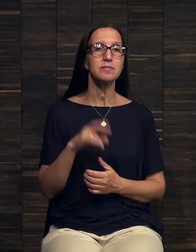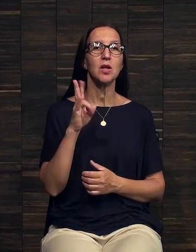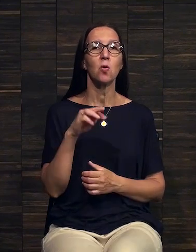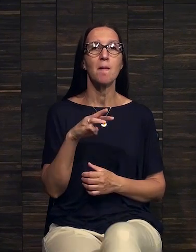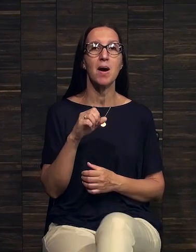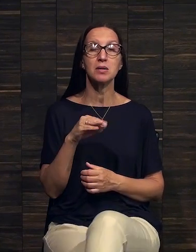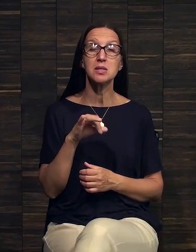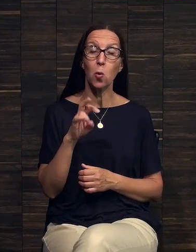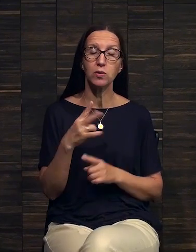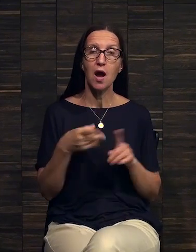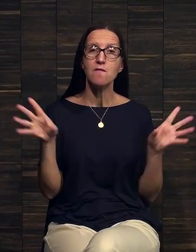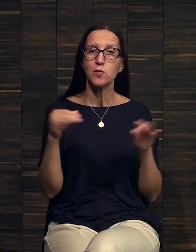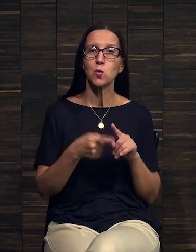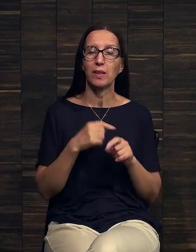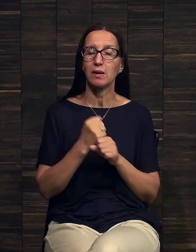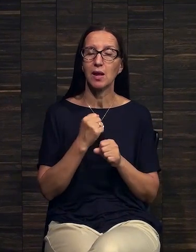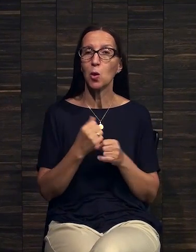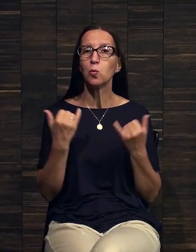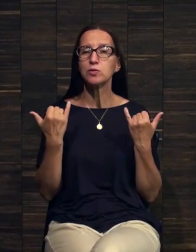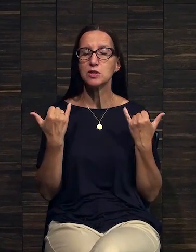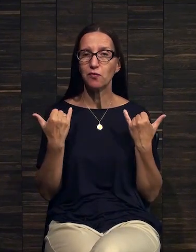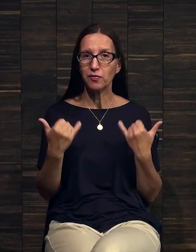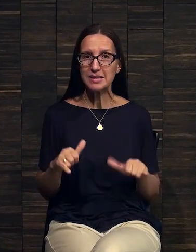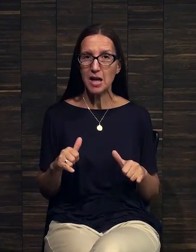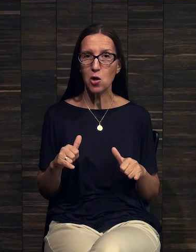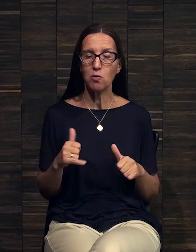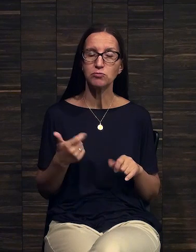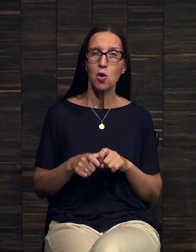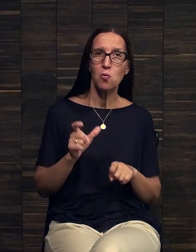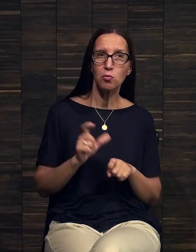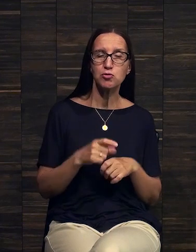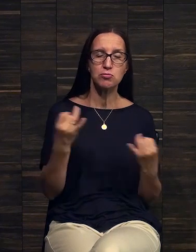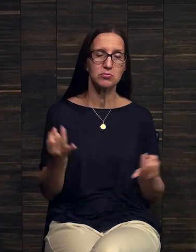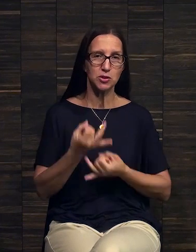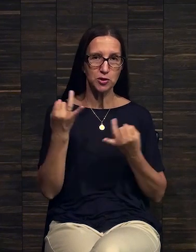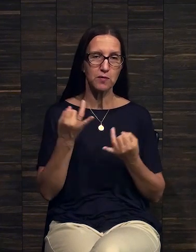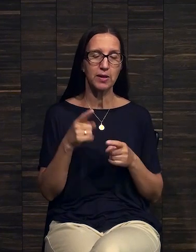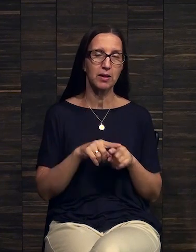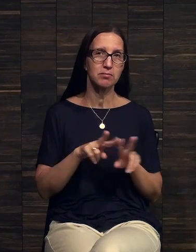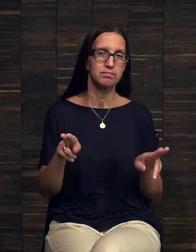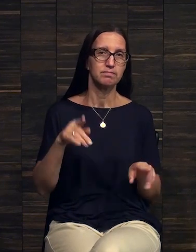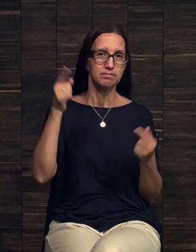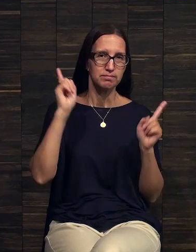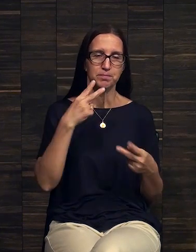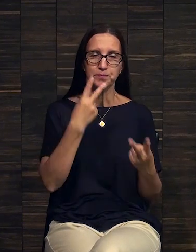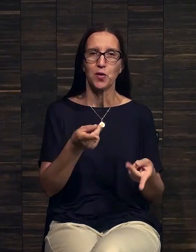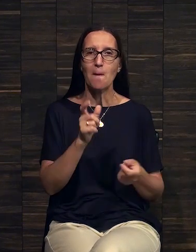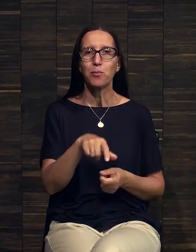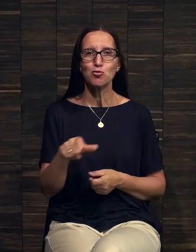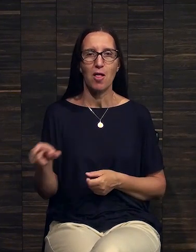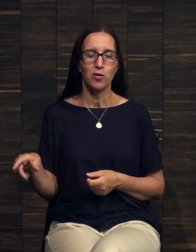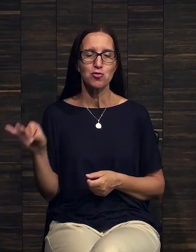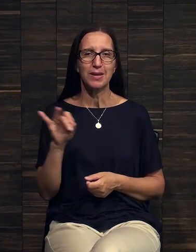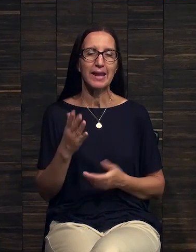reference to sexual relations. And but it was done in a very sound and